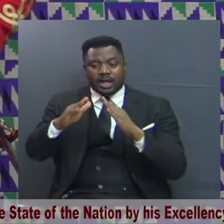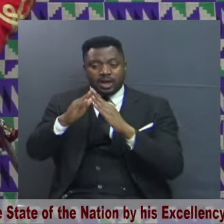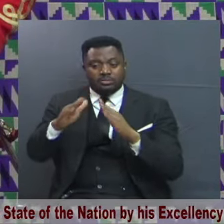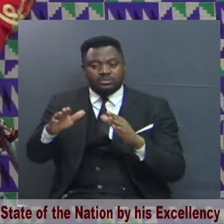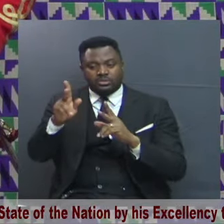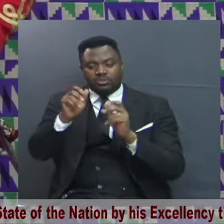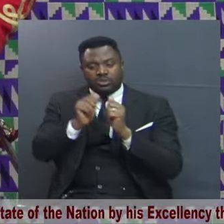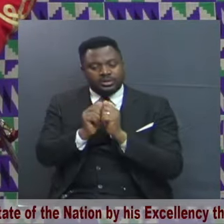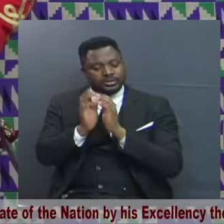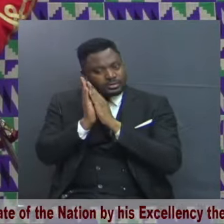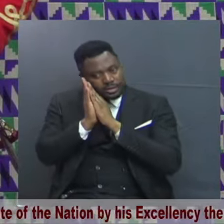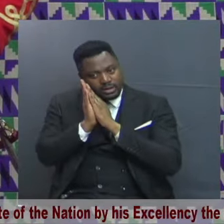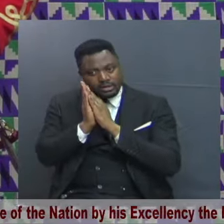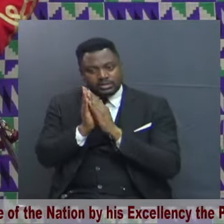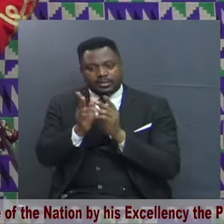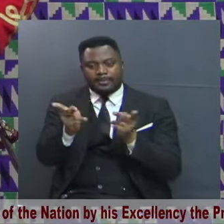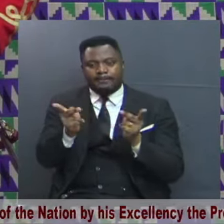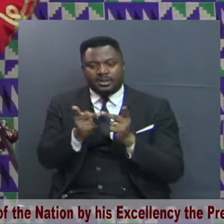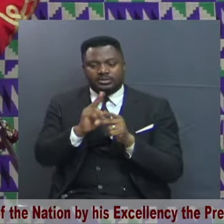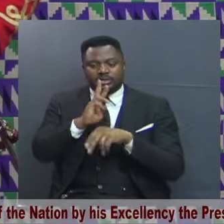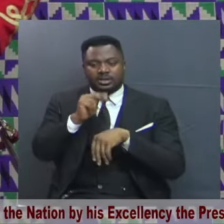residential facilities